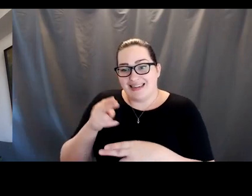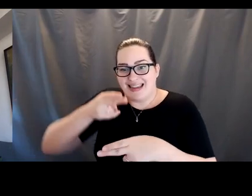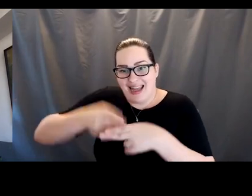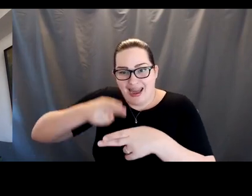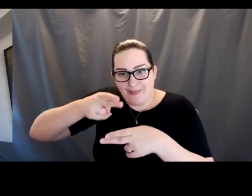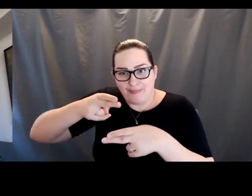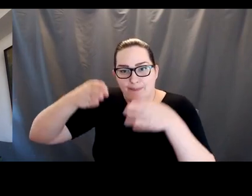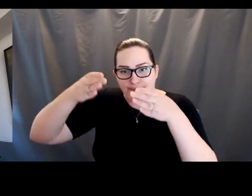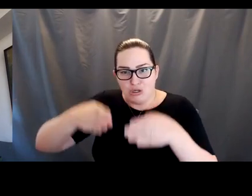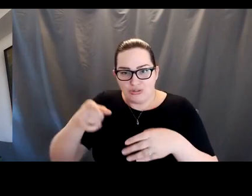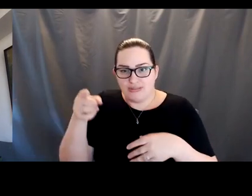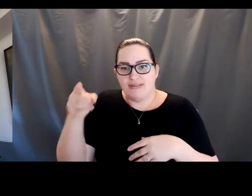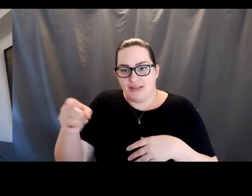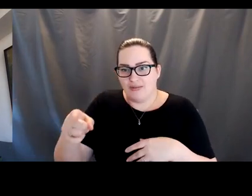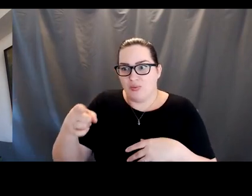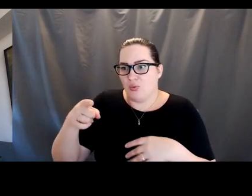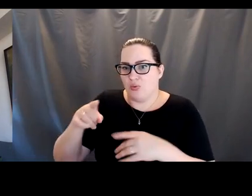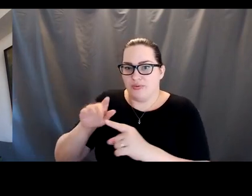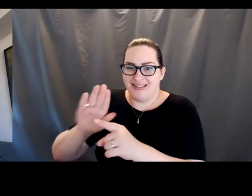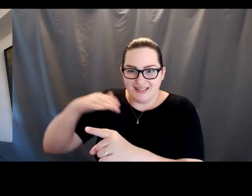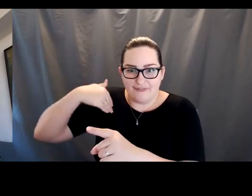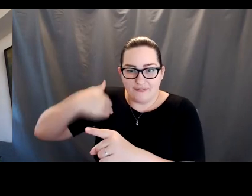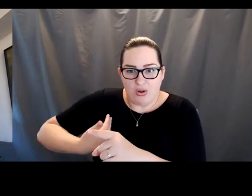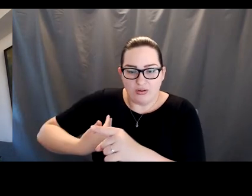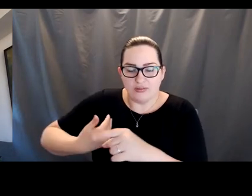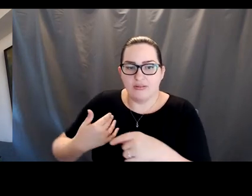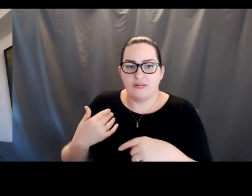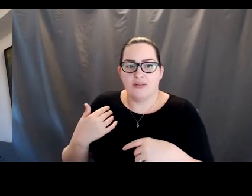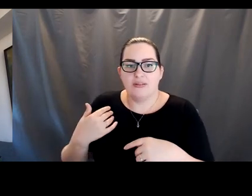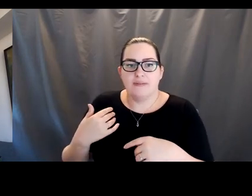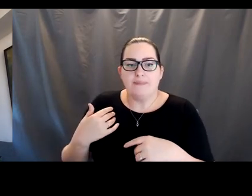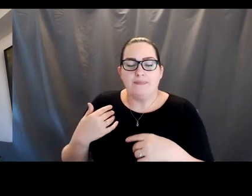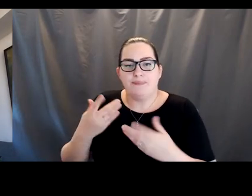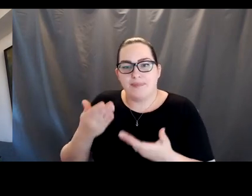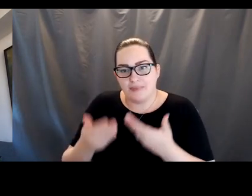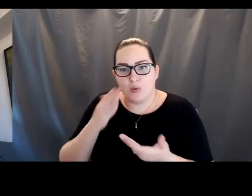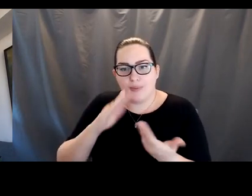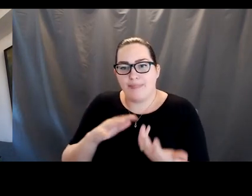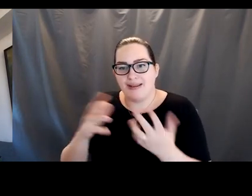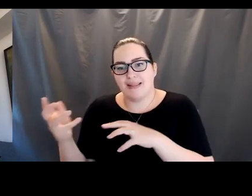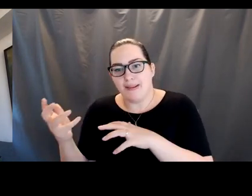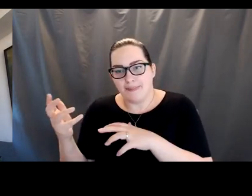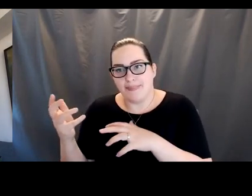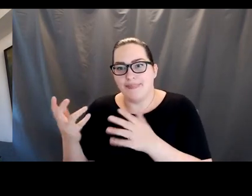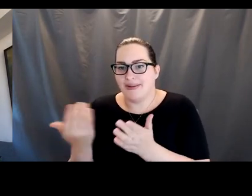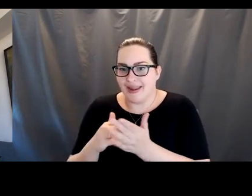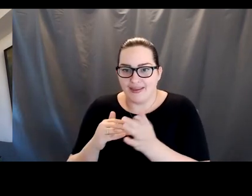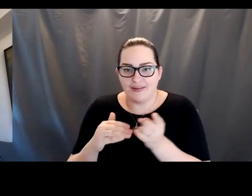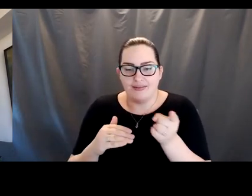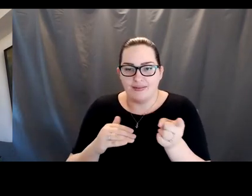to mess with any of that. And sometimes as a journalist, there's a line, and of course, a lot of journalists cross it. But in a